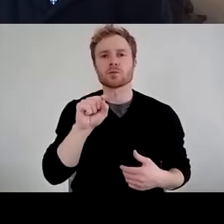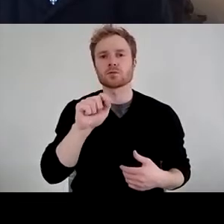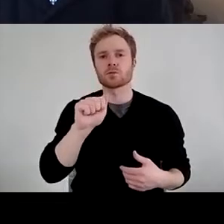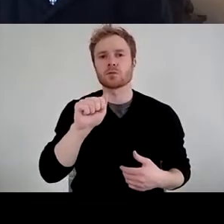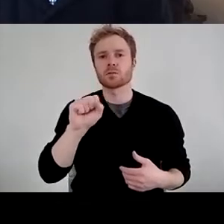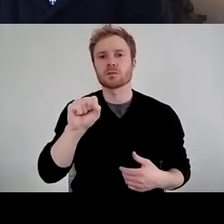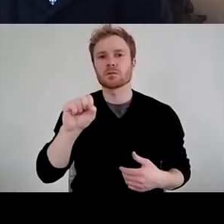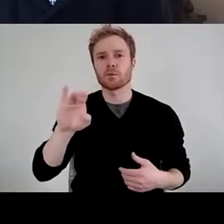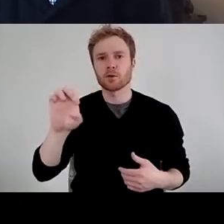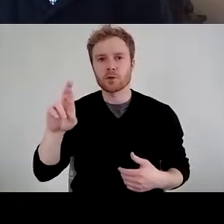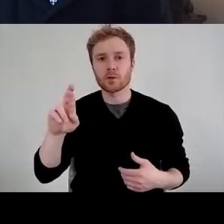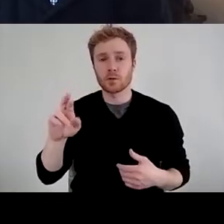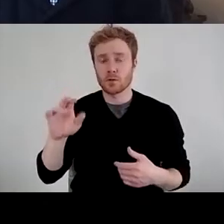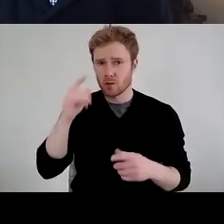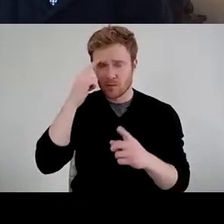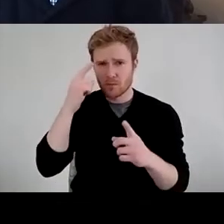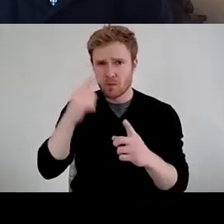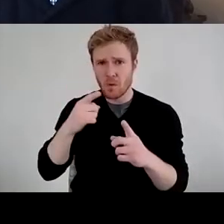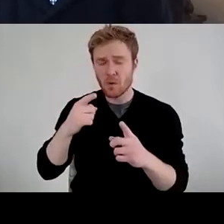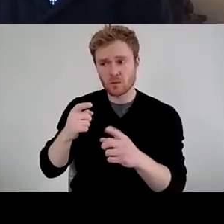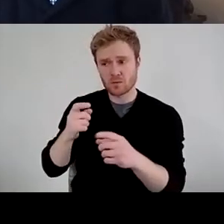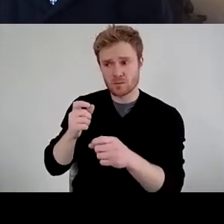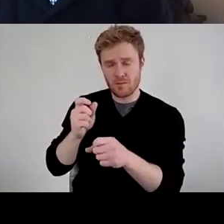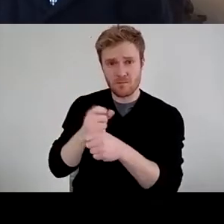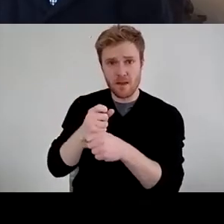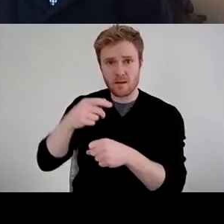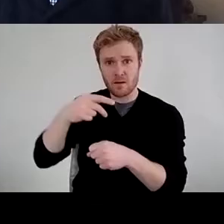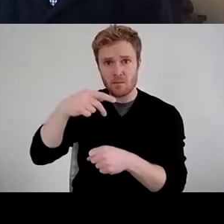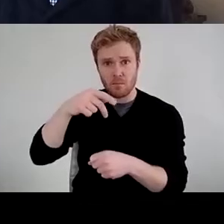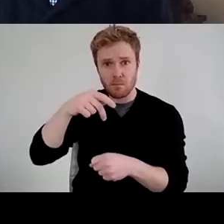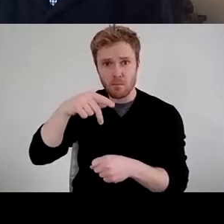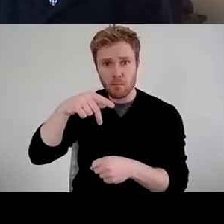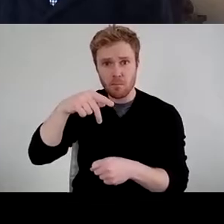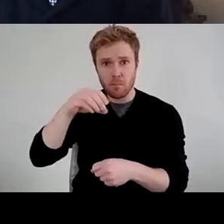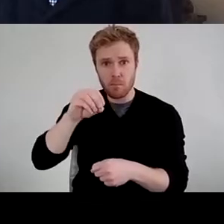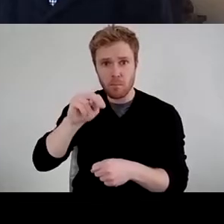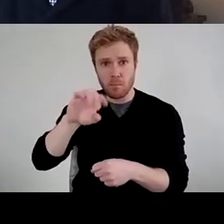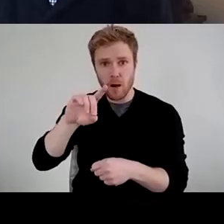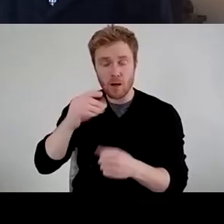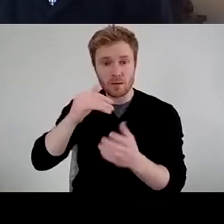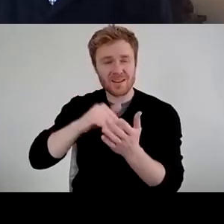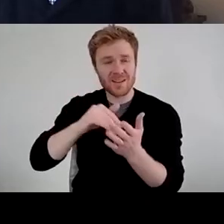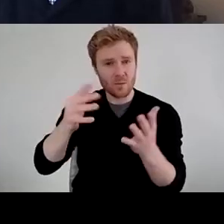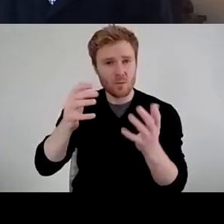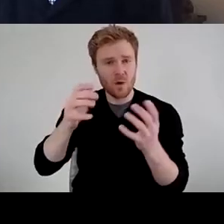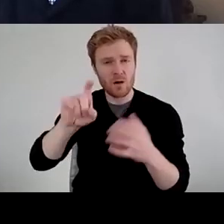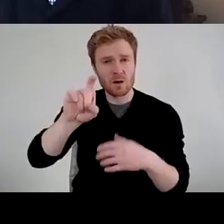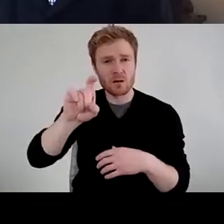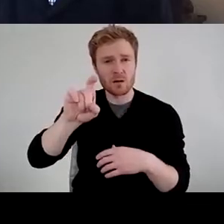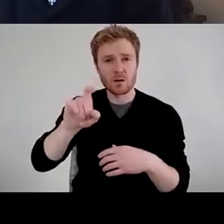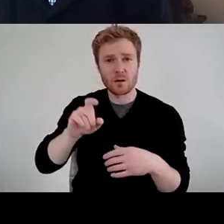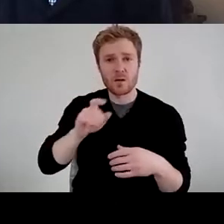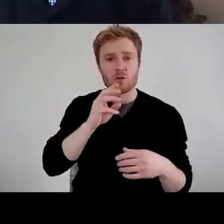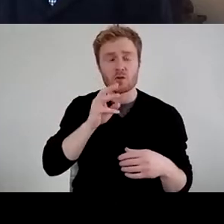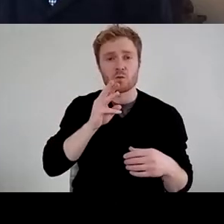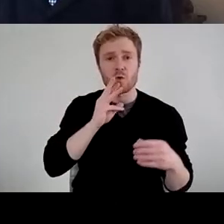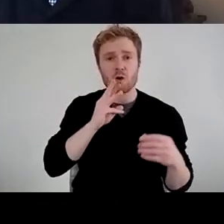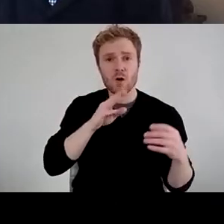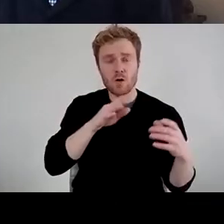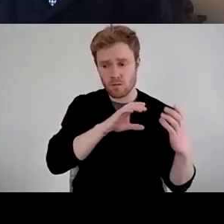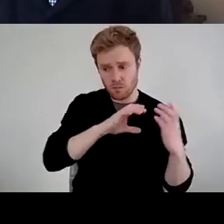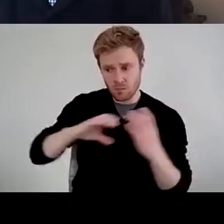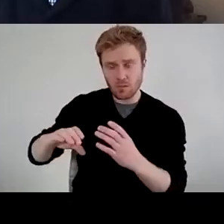just the facility of the park. So thank you for your leadership, and I'll let everybody know at Alcosan as well. Thank you. Thank